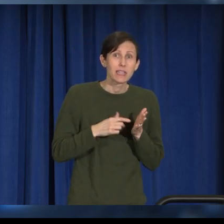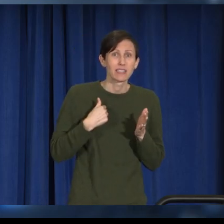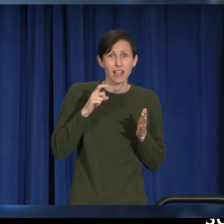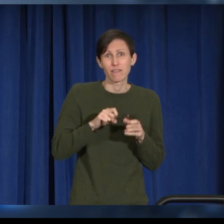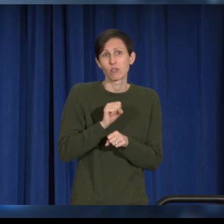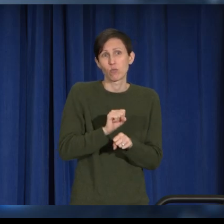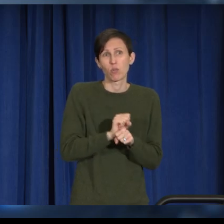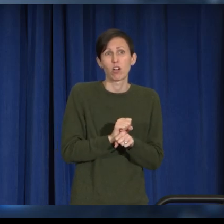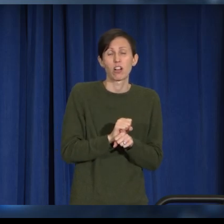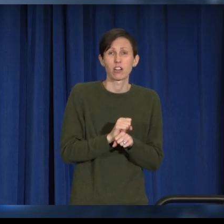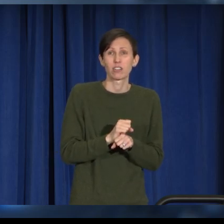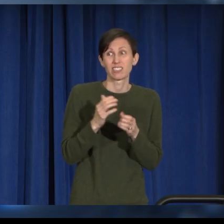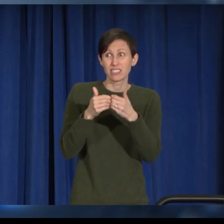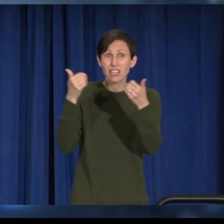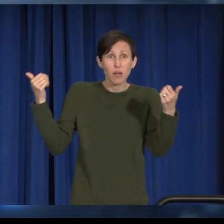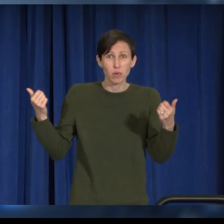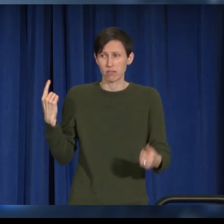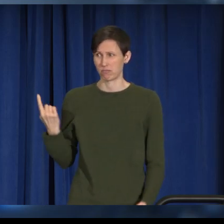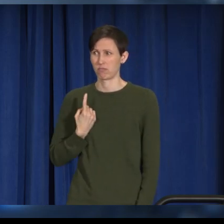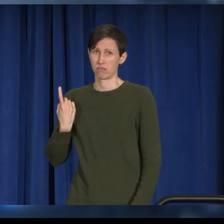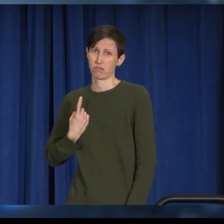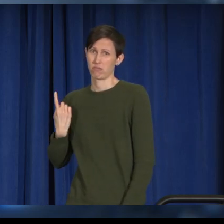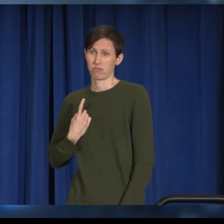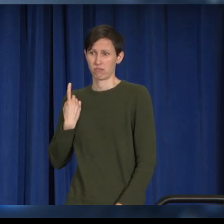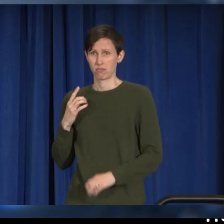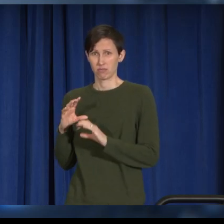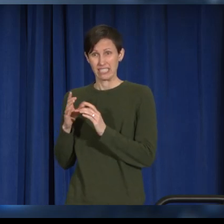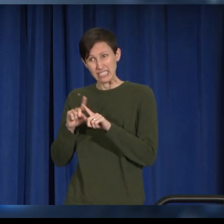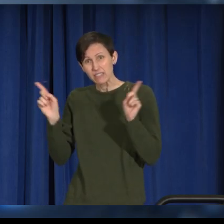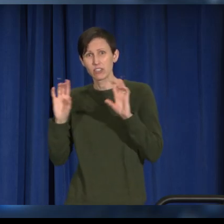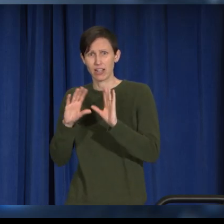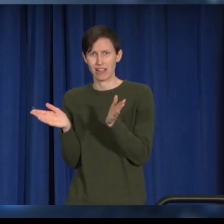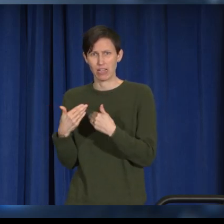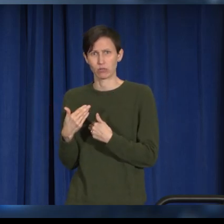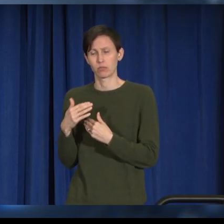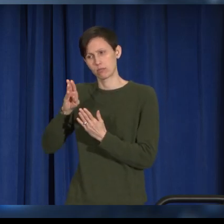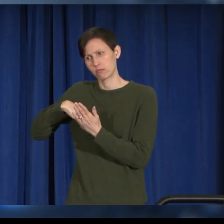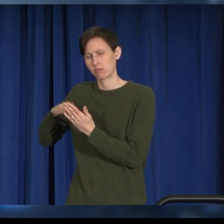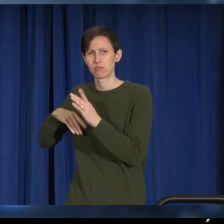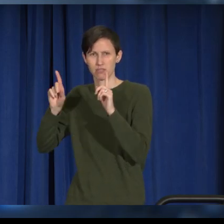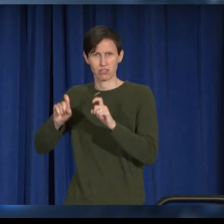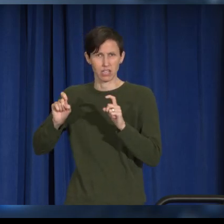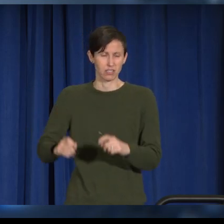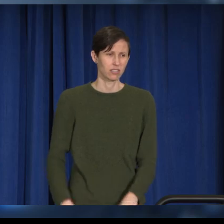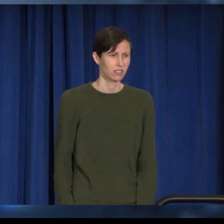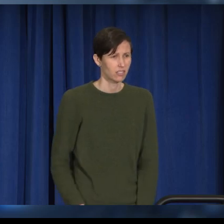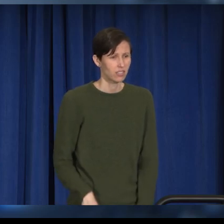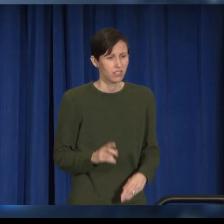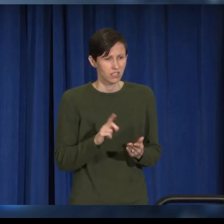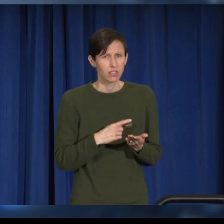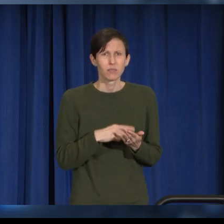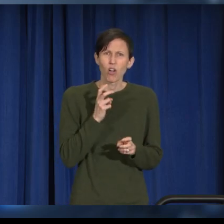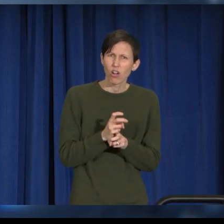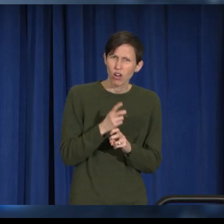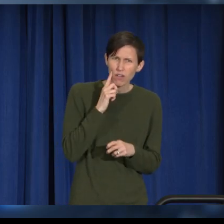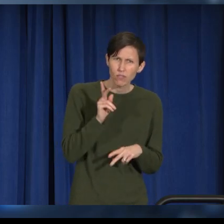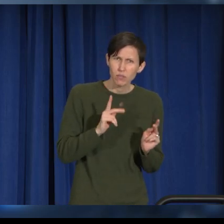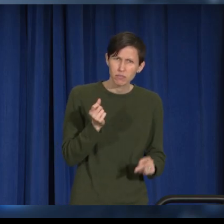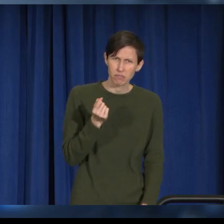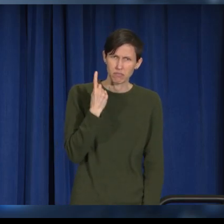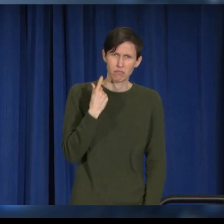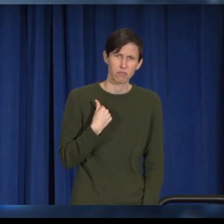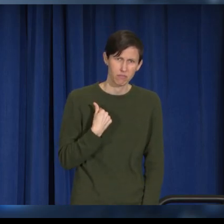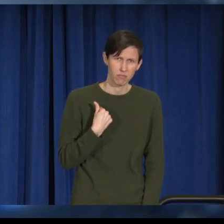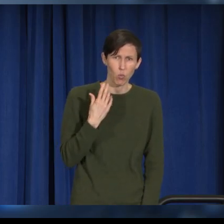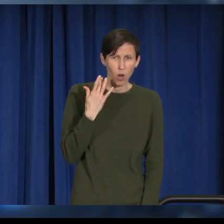in another classroom to be able to get my tests done. And sometimes it's very hard for people to understand me and